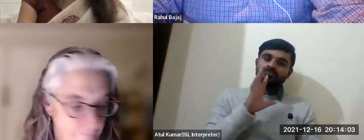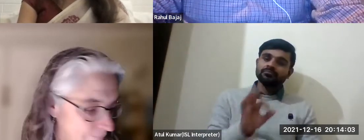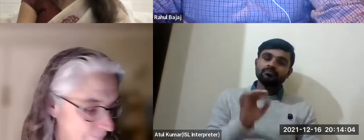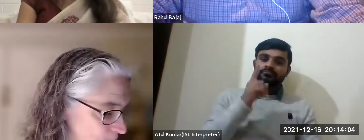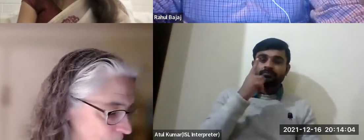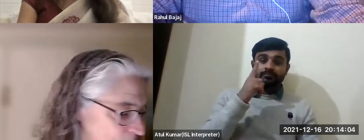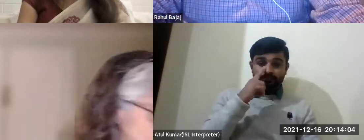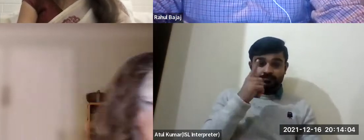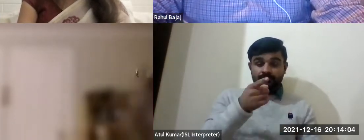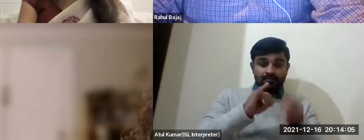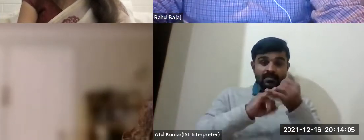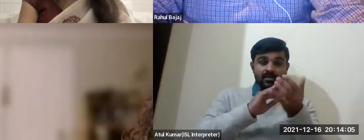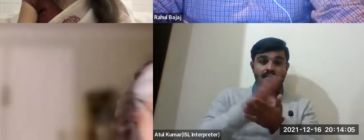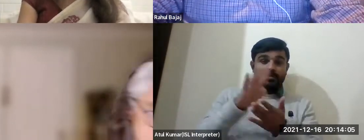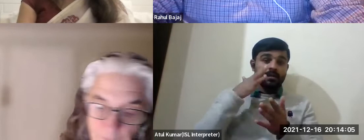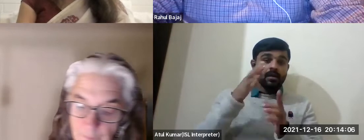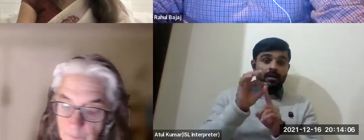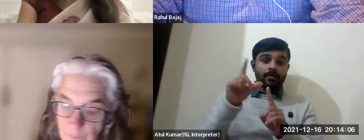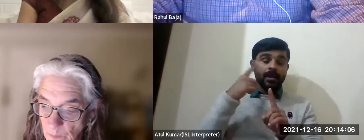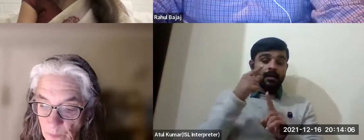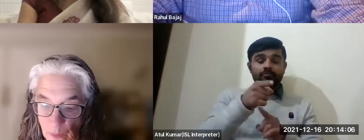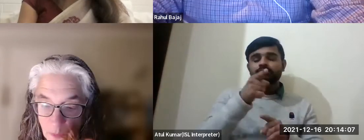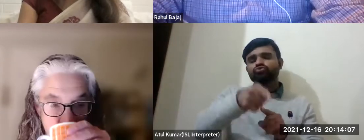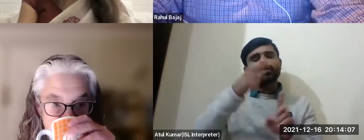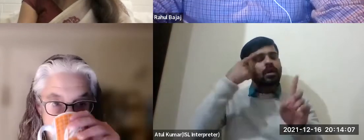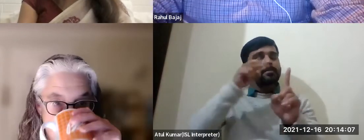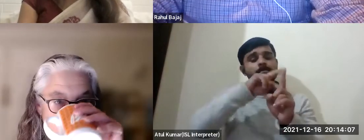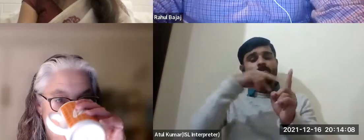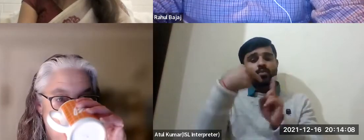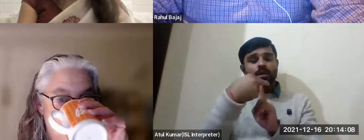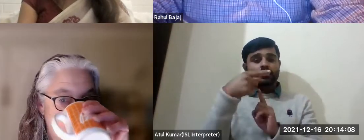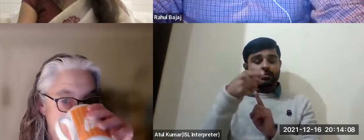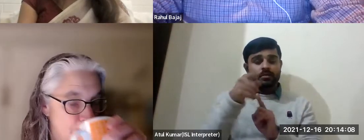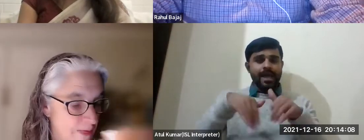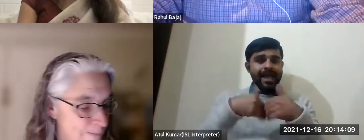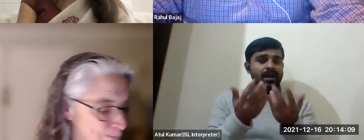why don't I ask you at this point, according to you,